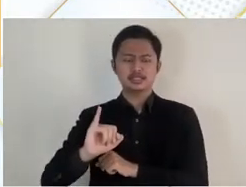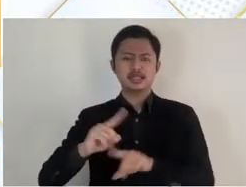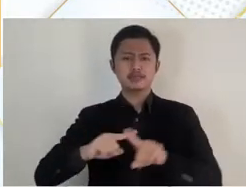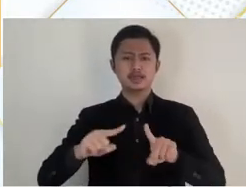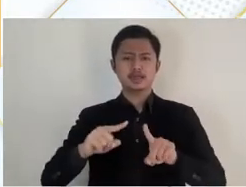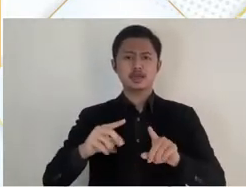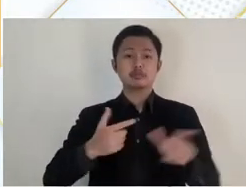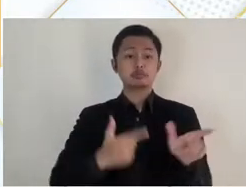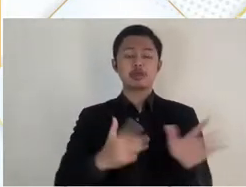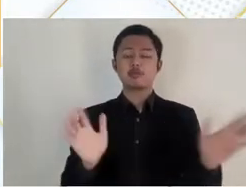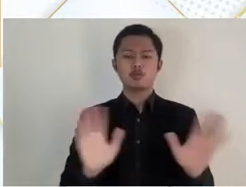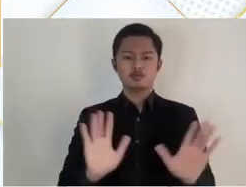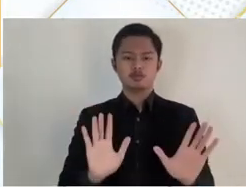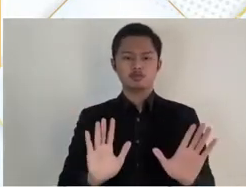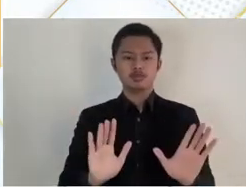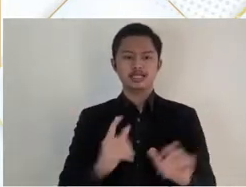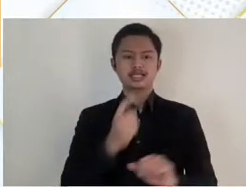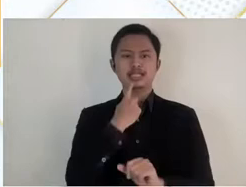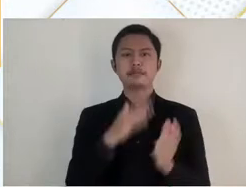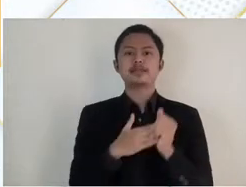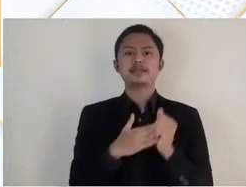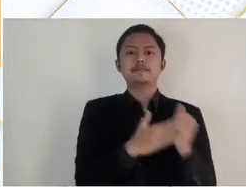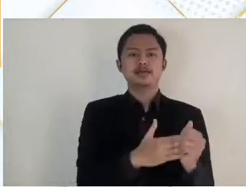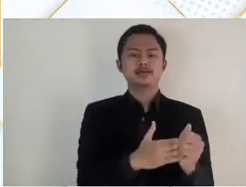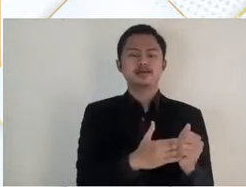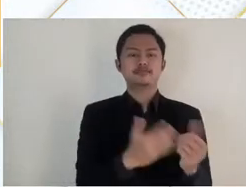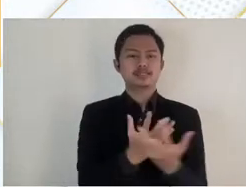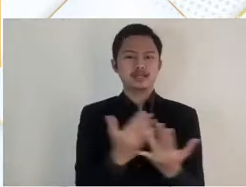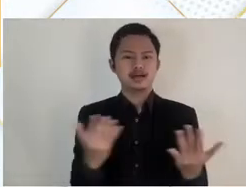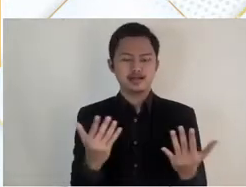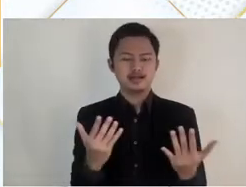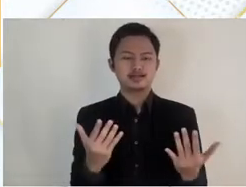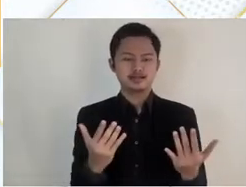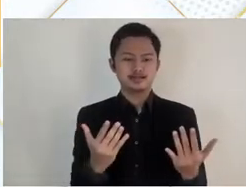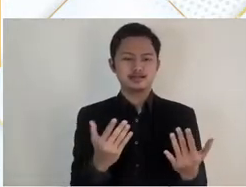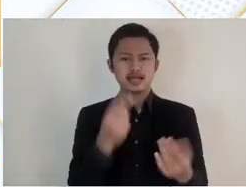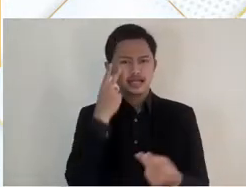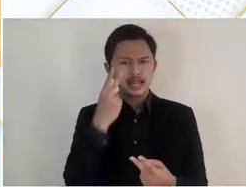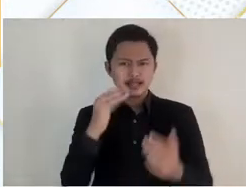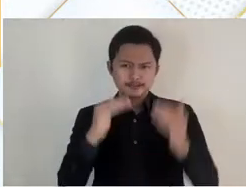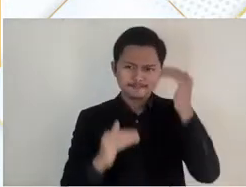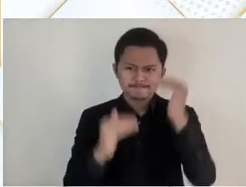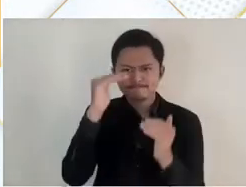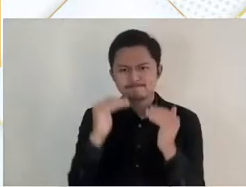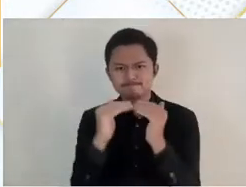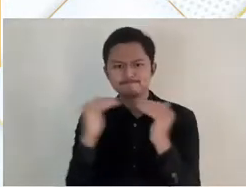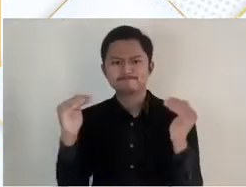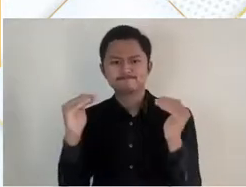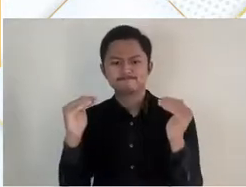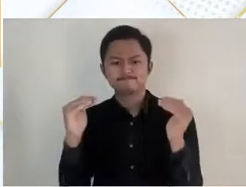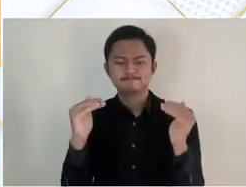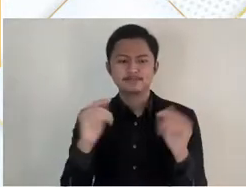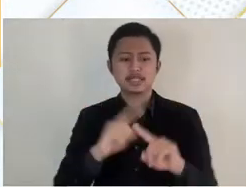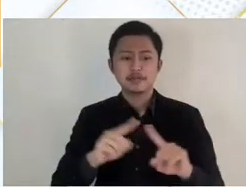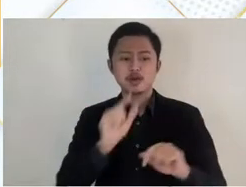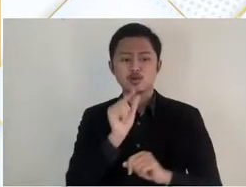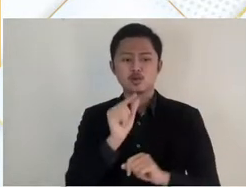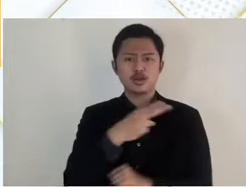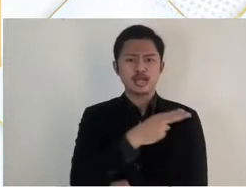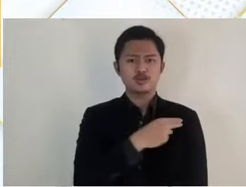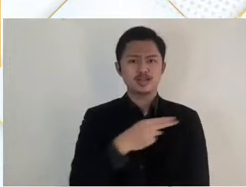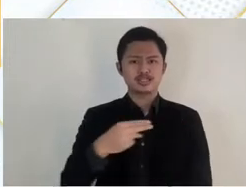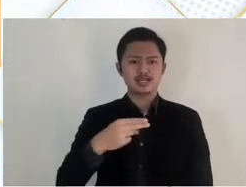the acceptance of civilian leadership, accountability for actions, checks and balances. But I think in particular for Indonesia, I would add